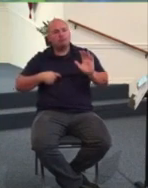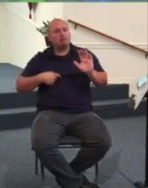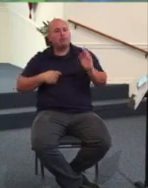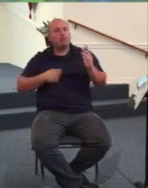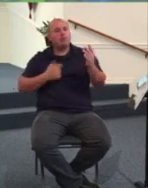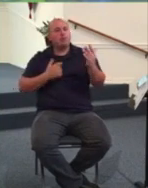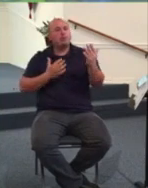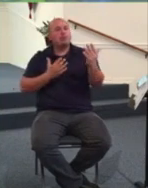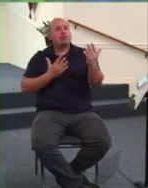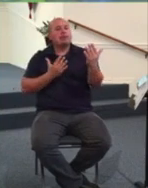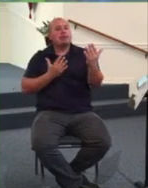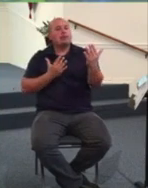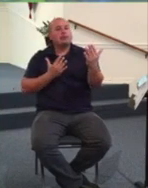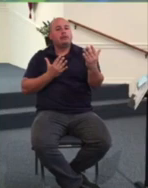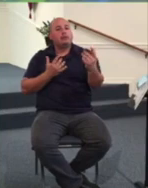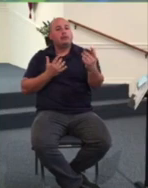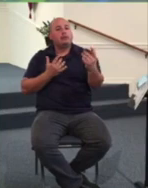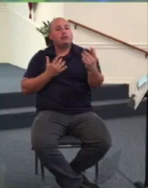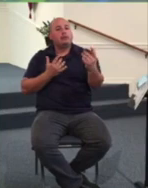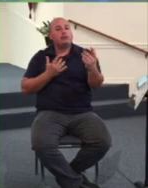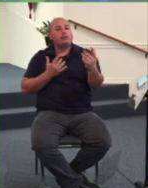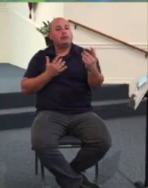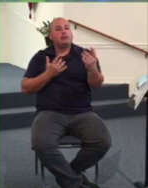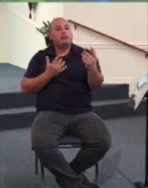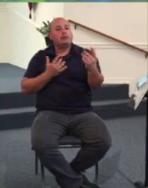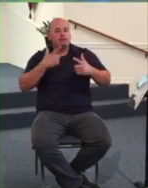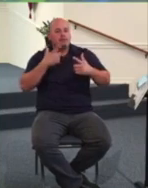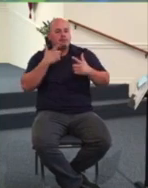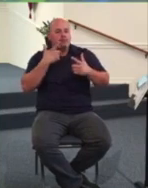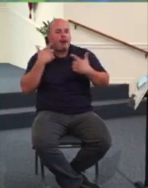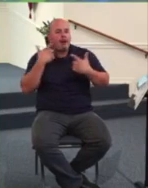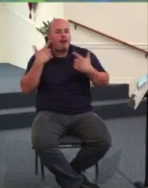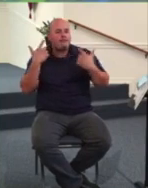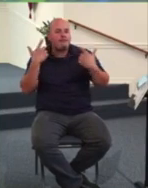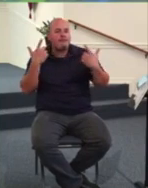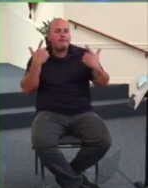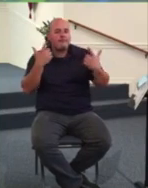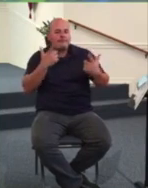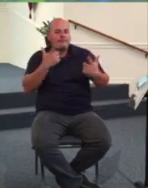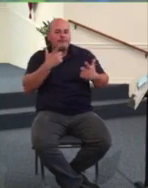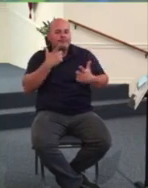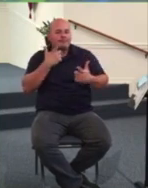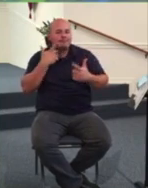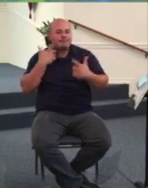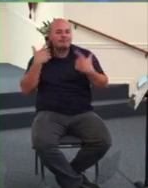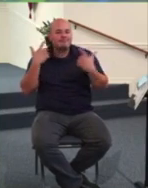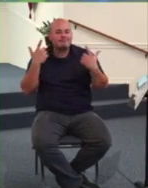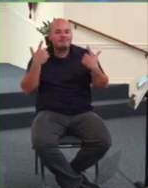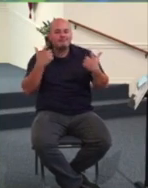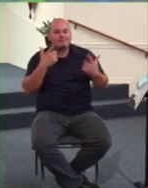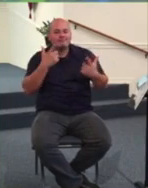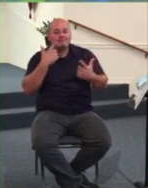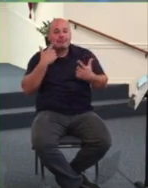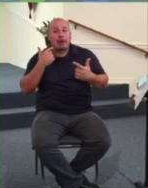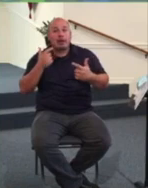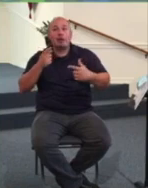even if today you are hungry, you know a day is coming when God will satisfy His people forever. You will never hunger